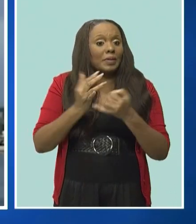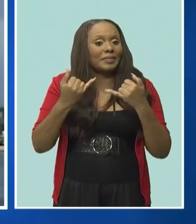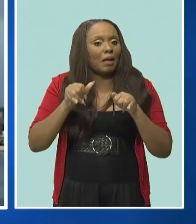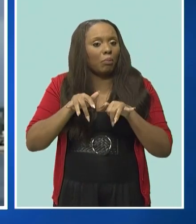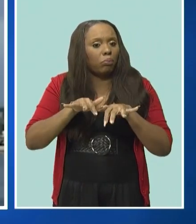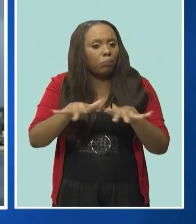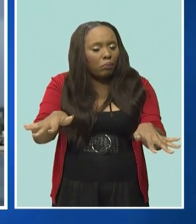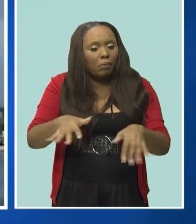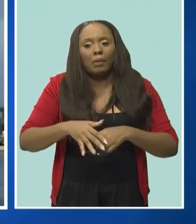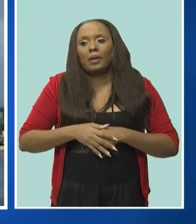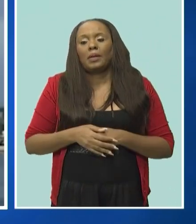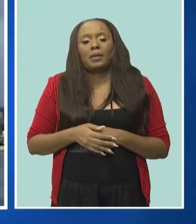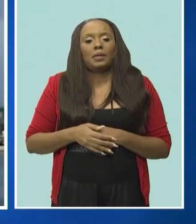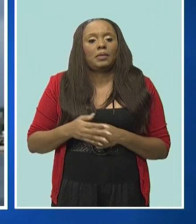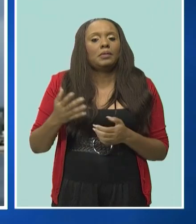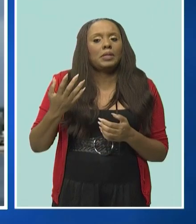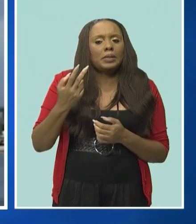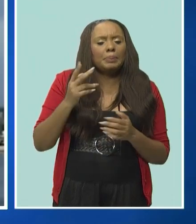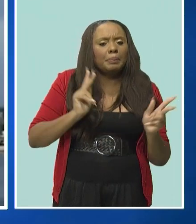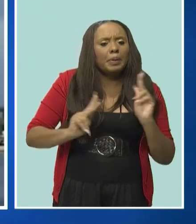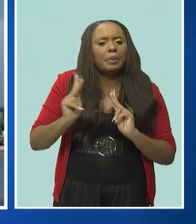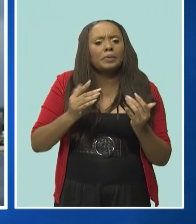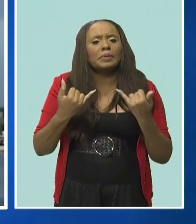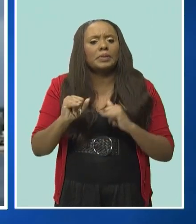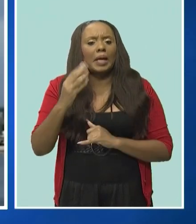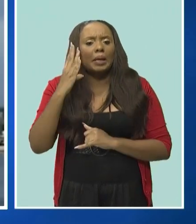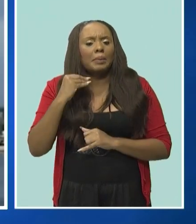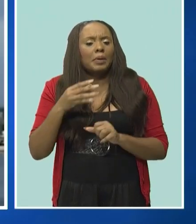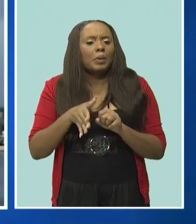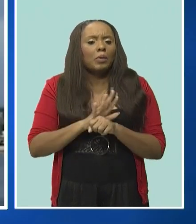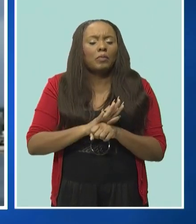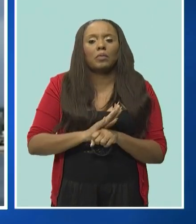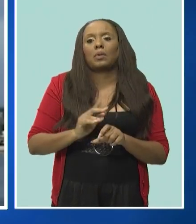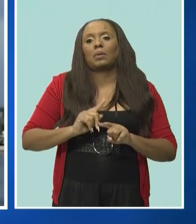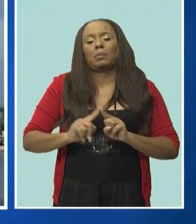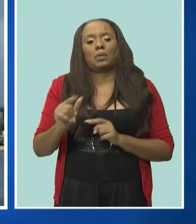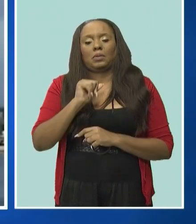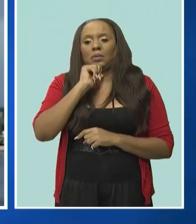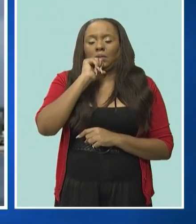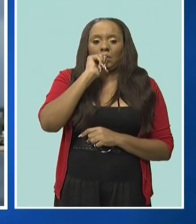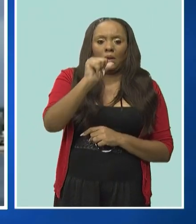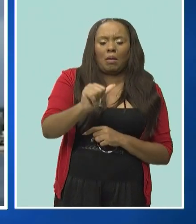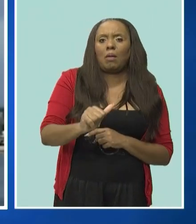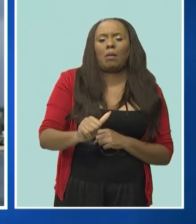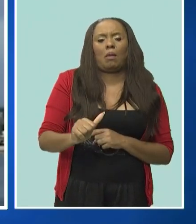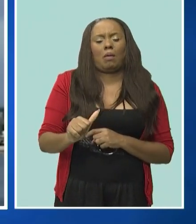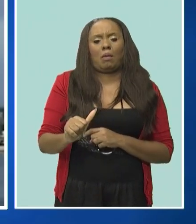be having mild cases, but not ones that are normally ending